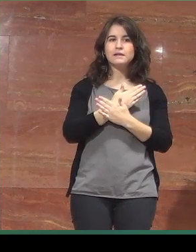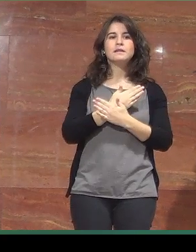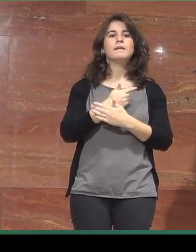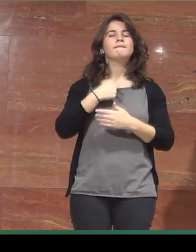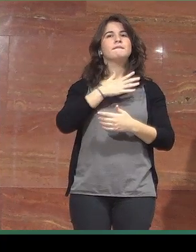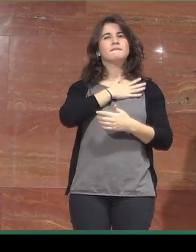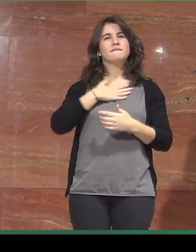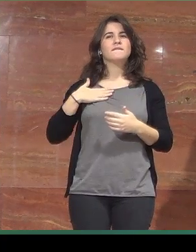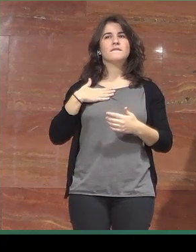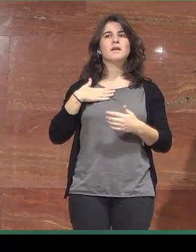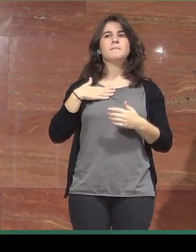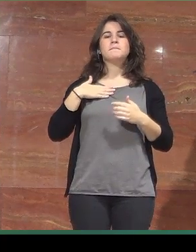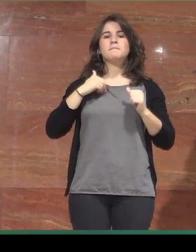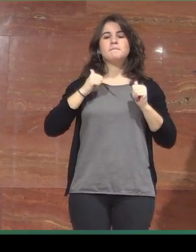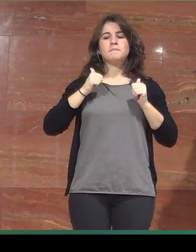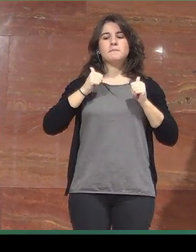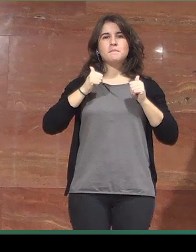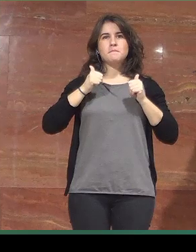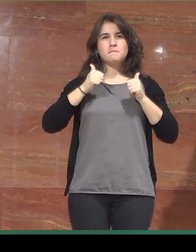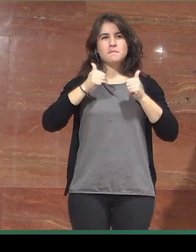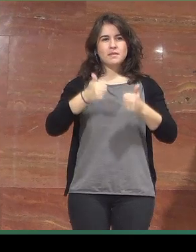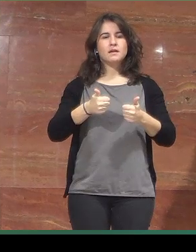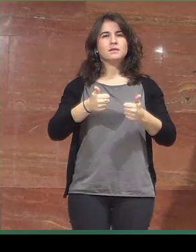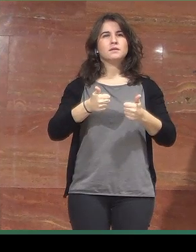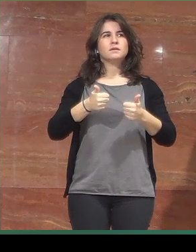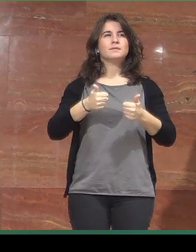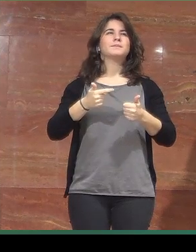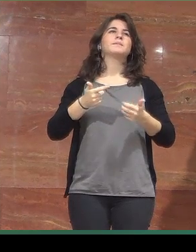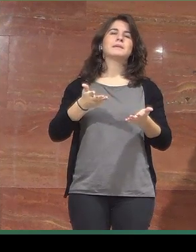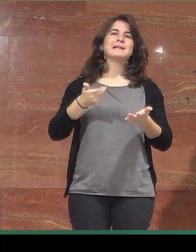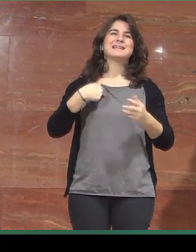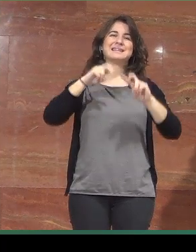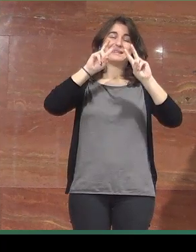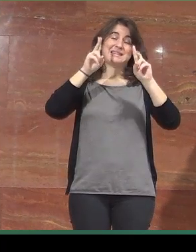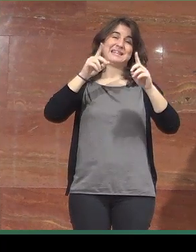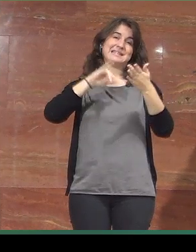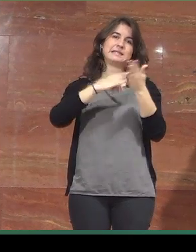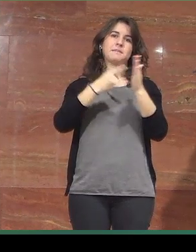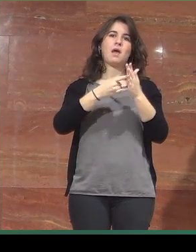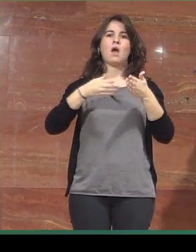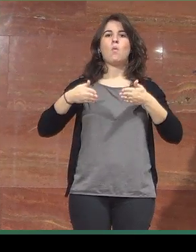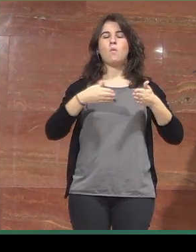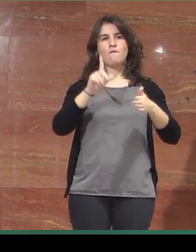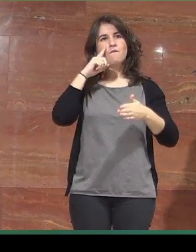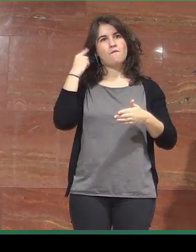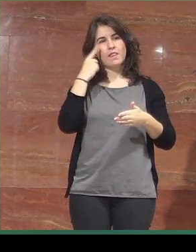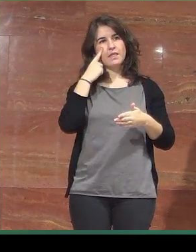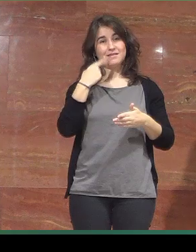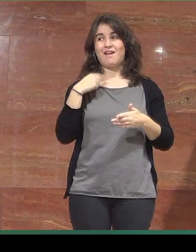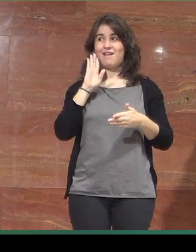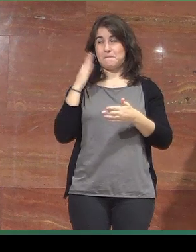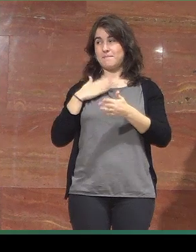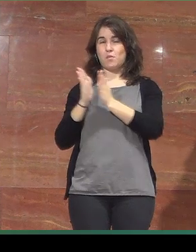the wayfinding that Richard has been talking about and to focus in particular at the importance of cognitive